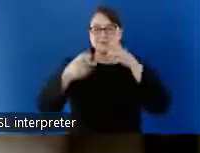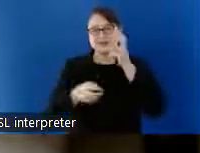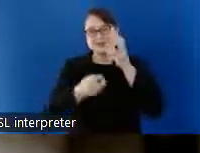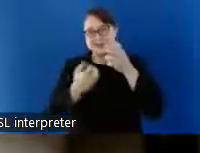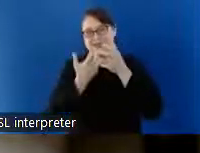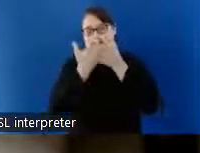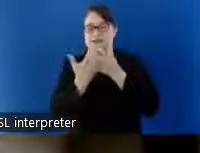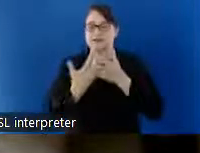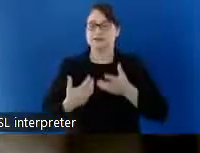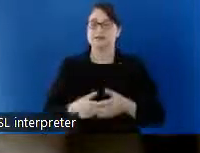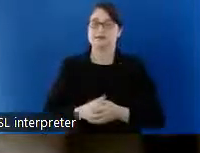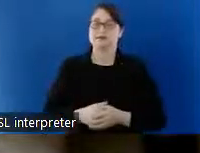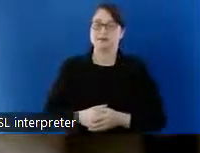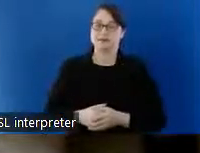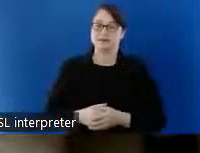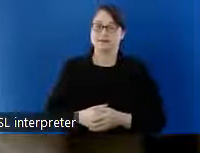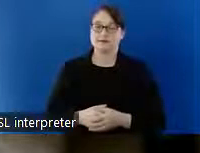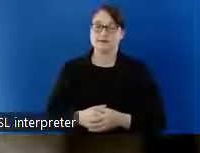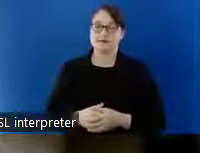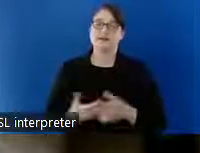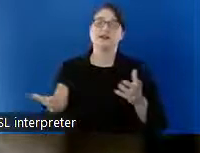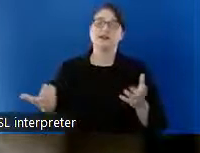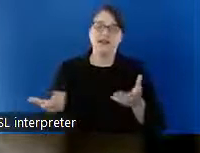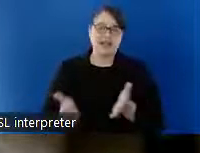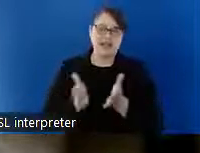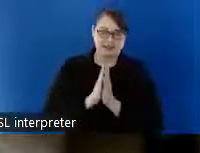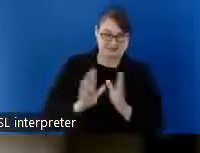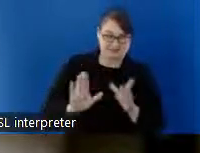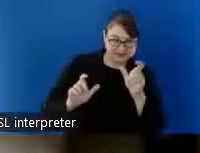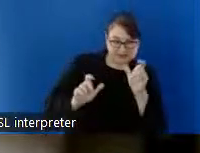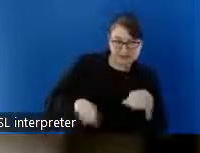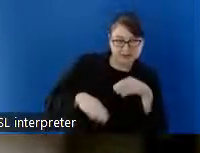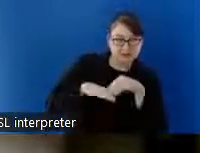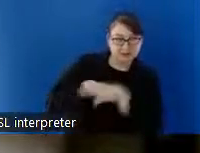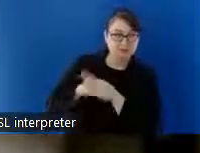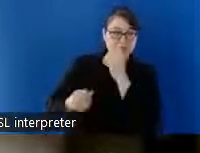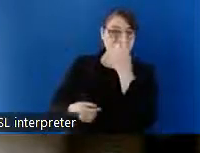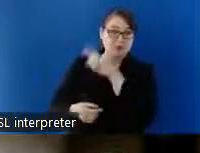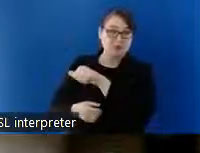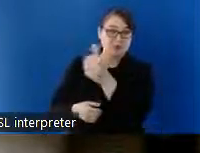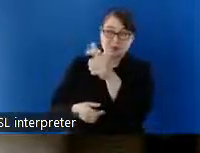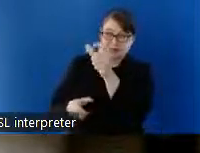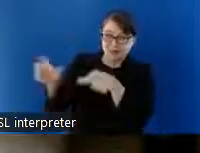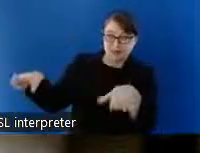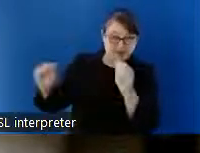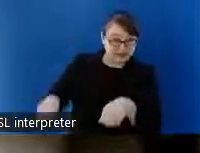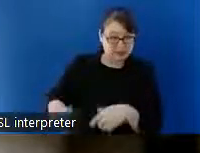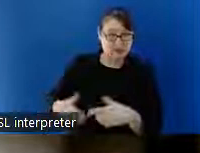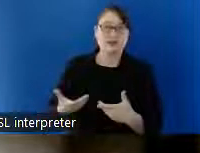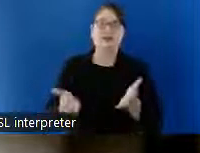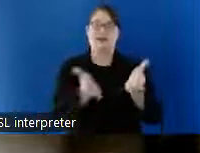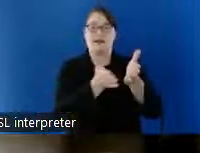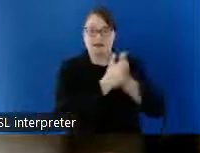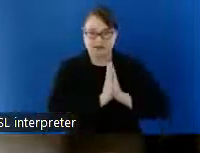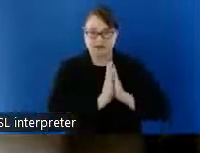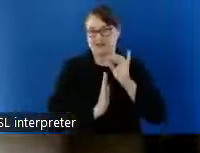healthcare provider if you are not sure whether you can spread monkeypox to others. They can provide the best guidance depending on what symptoms you have and where those